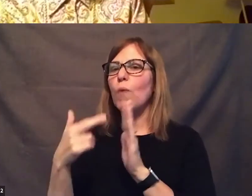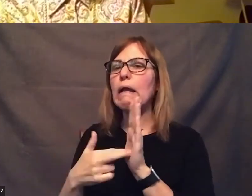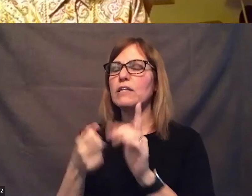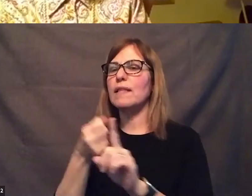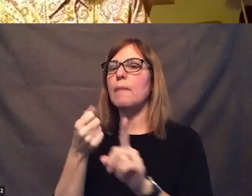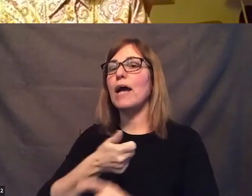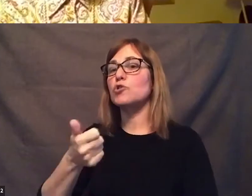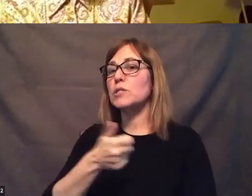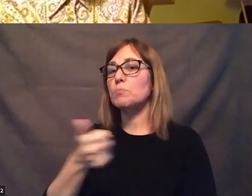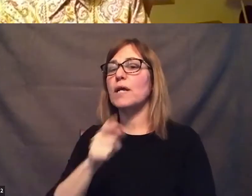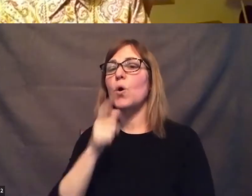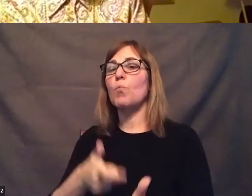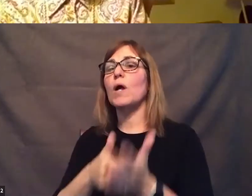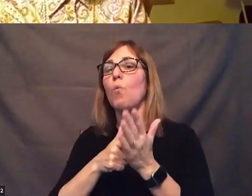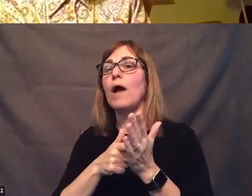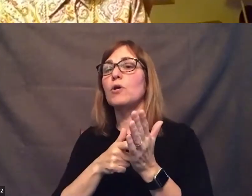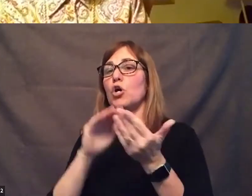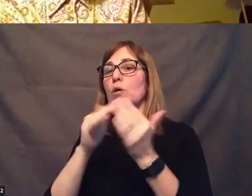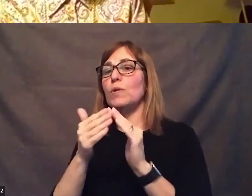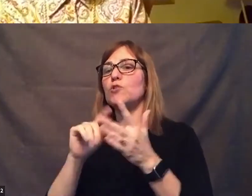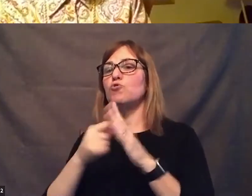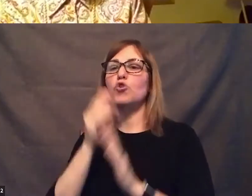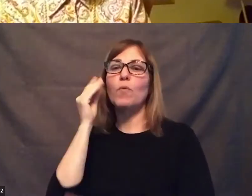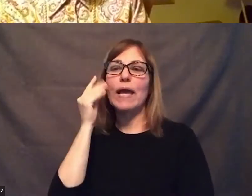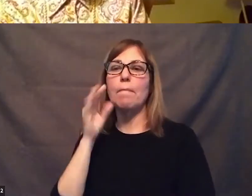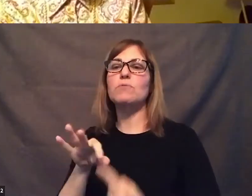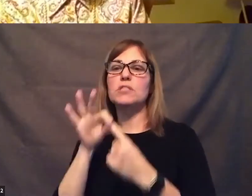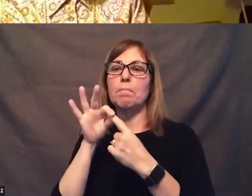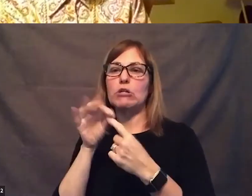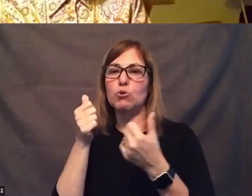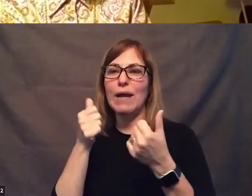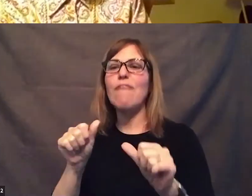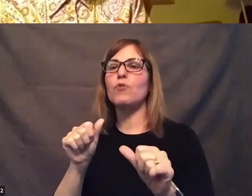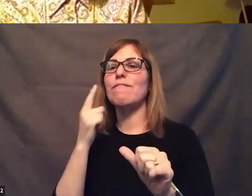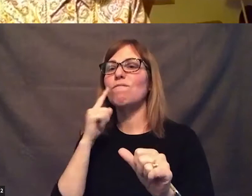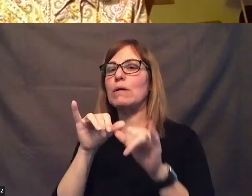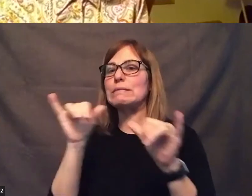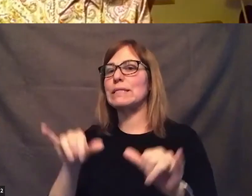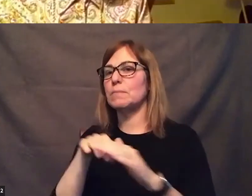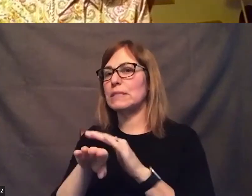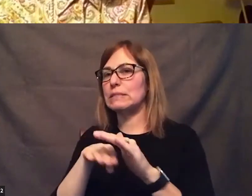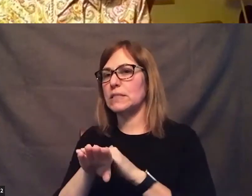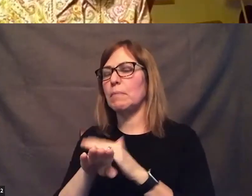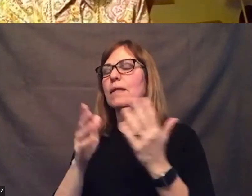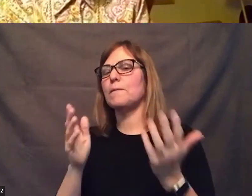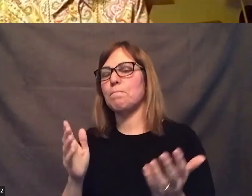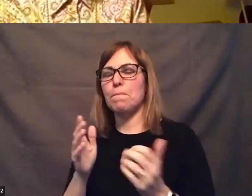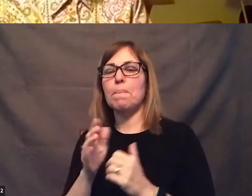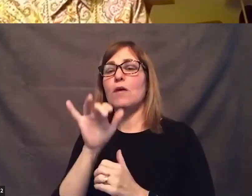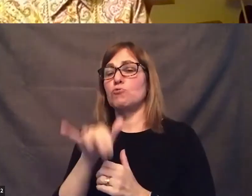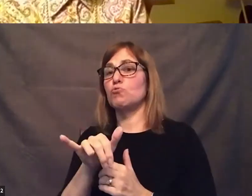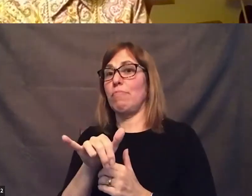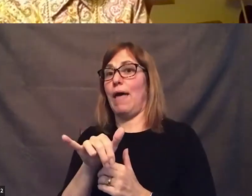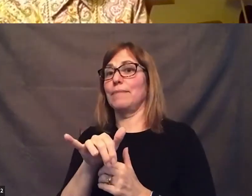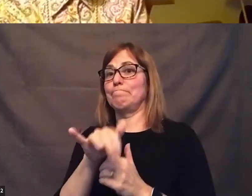requiring communities to start to think about special efforts to make their systems accessible. So that's when the taxi